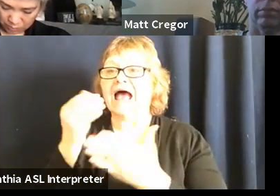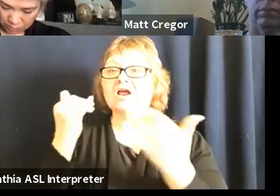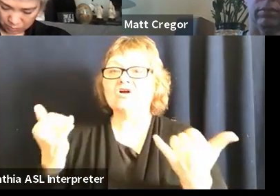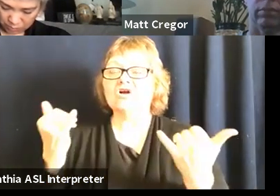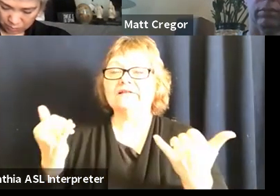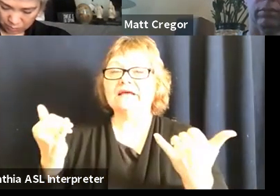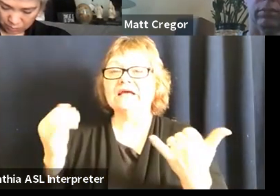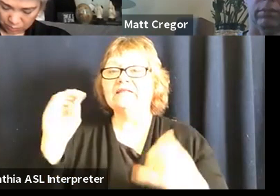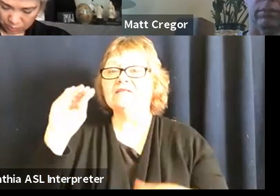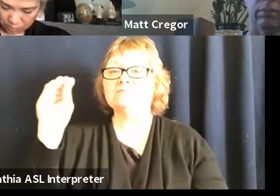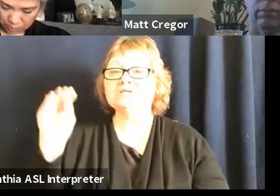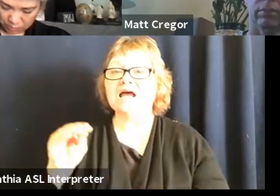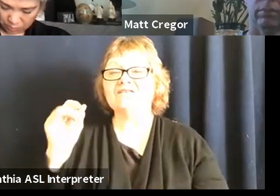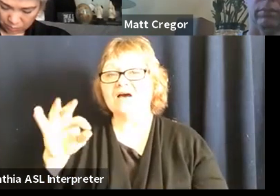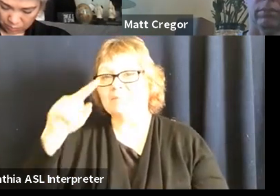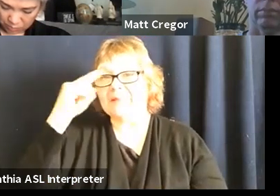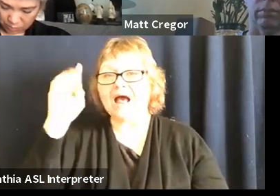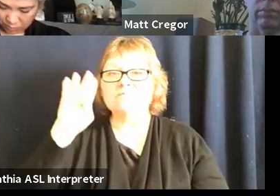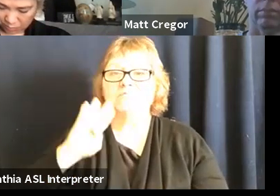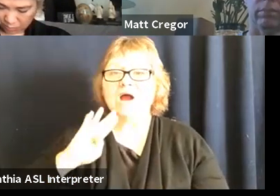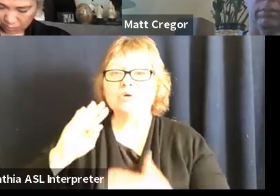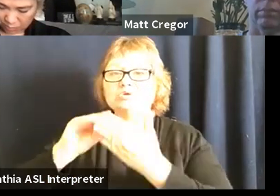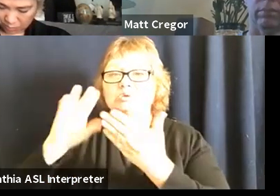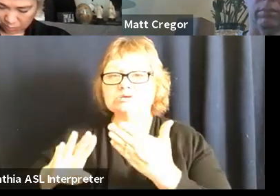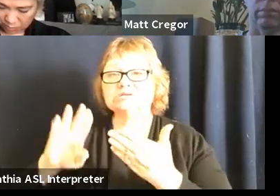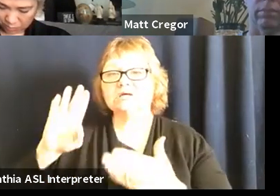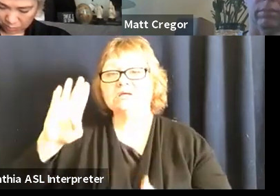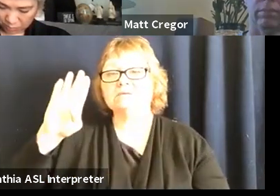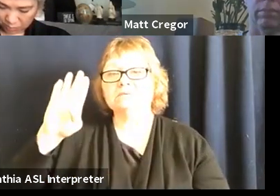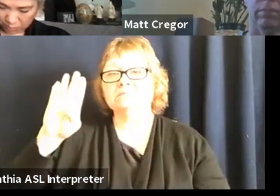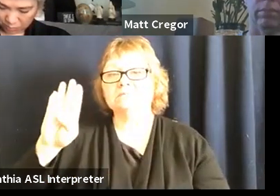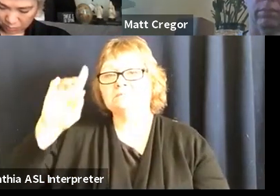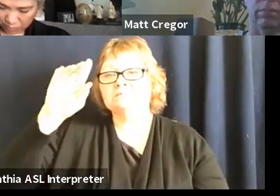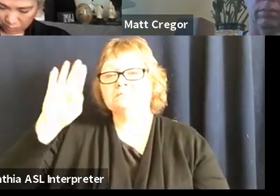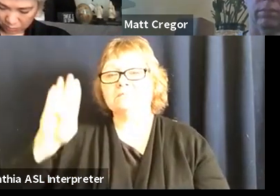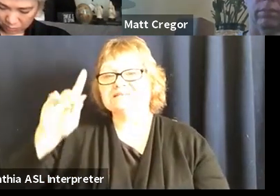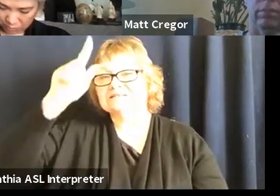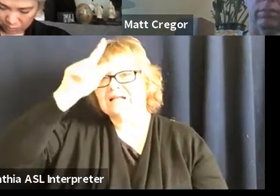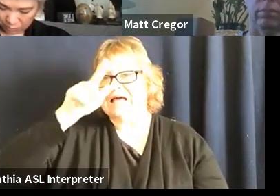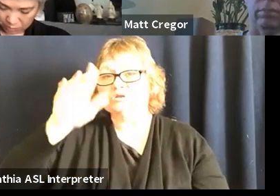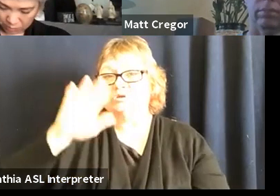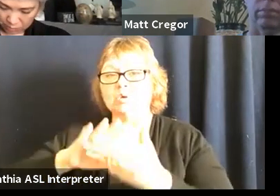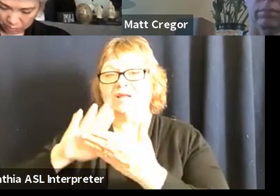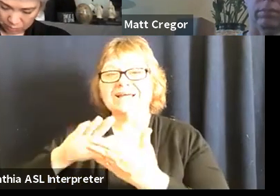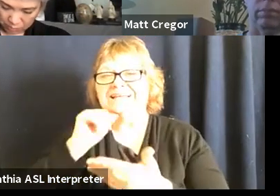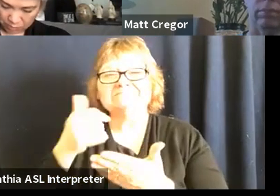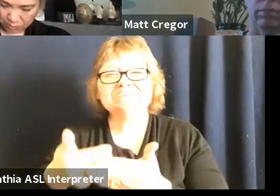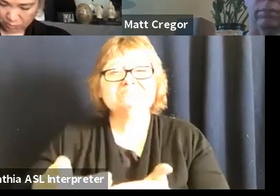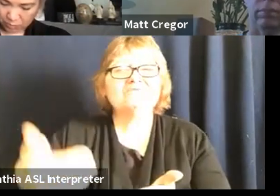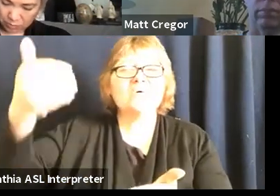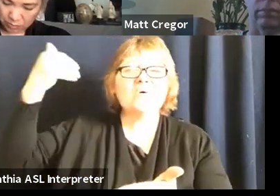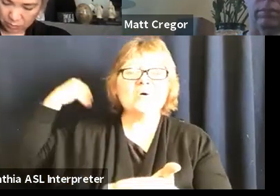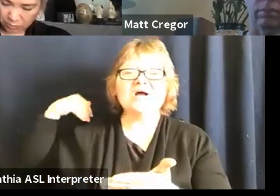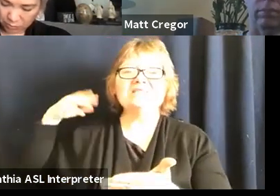the percentages of Black and Brown students at Boston Latin is analogous to pre-desegregation era numbers.